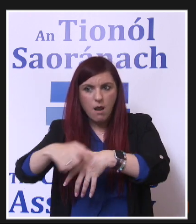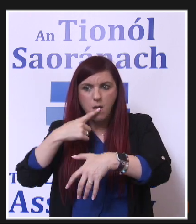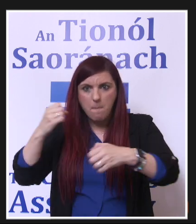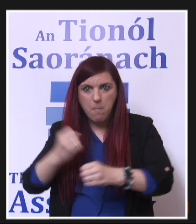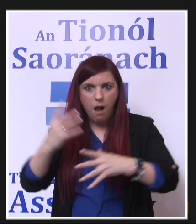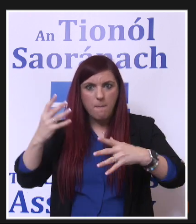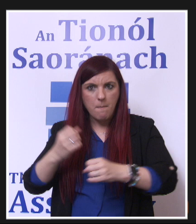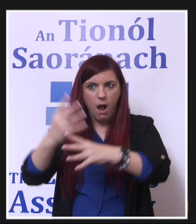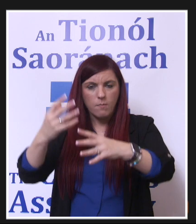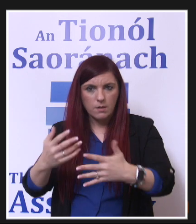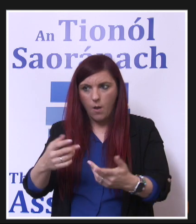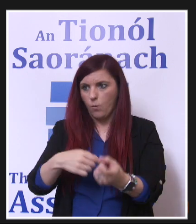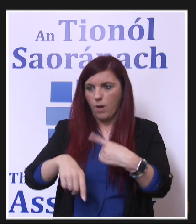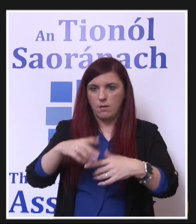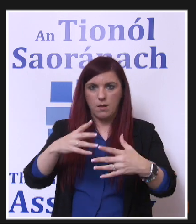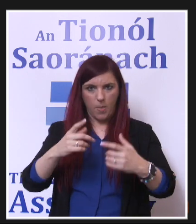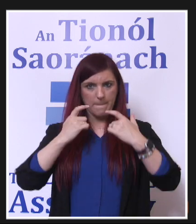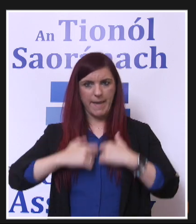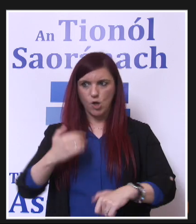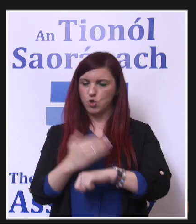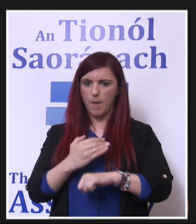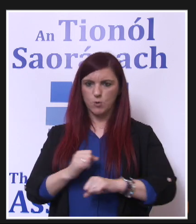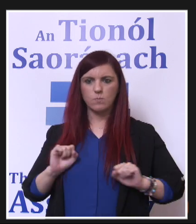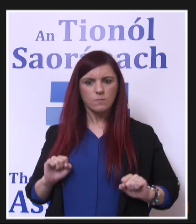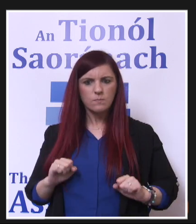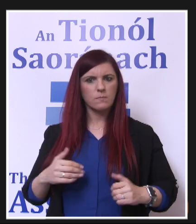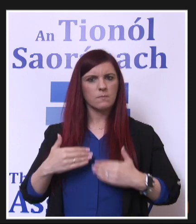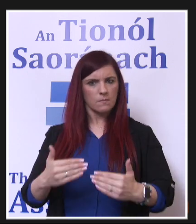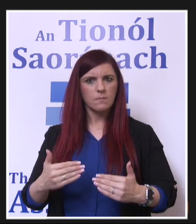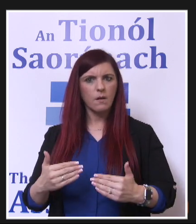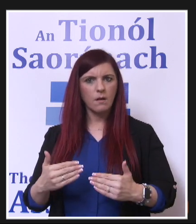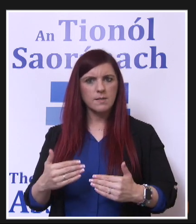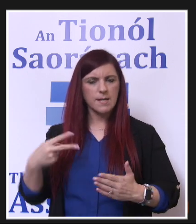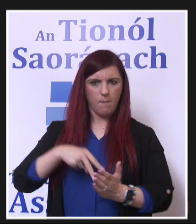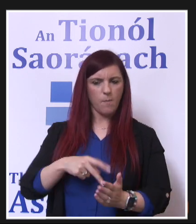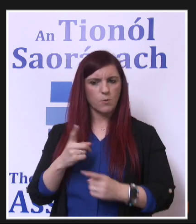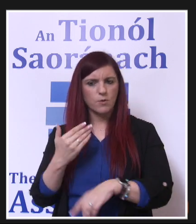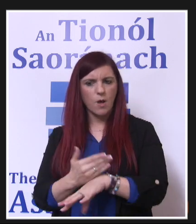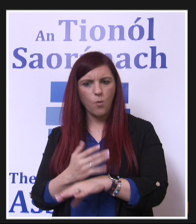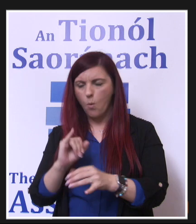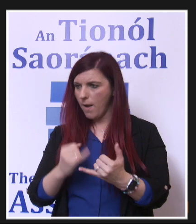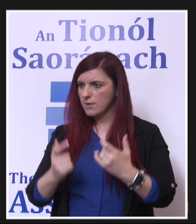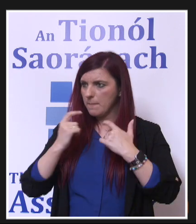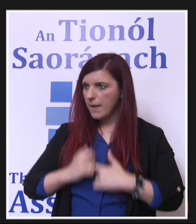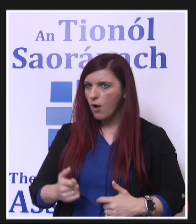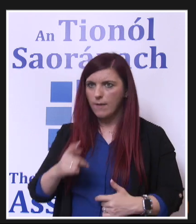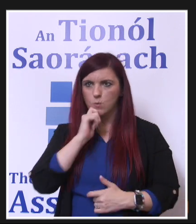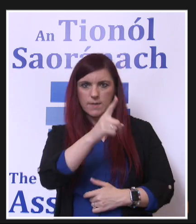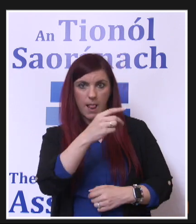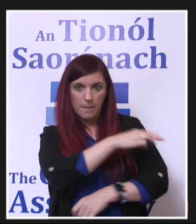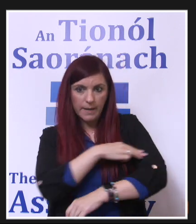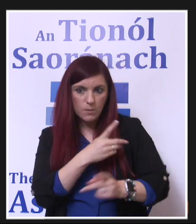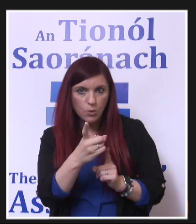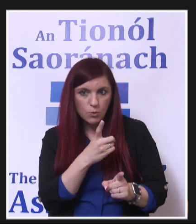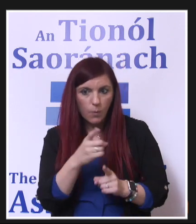marathon. And in a situation like that, whoever is mayor has to direct the police. In